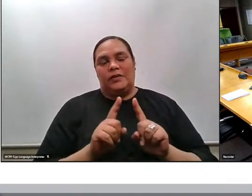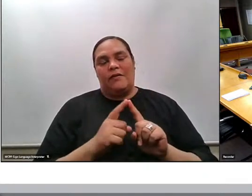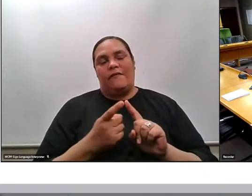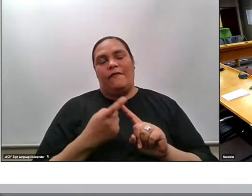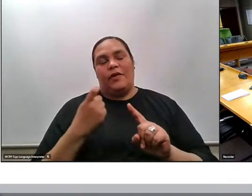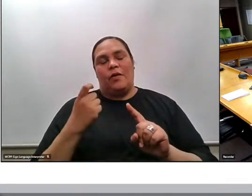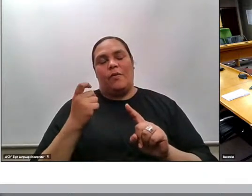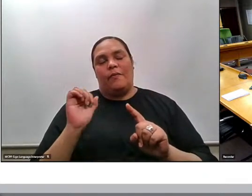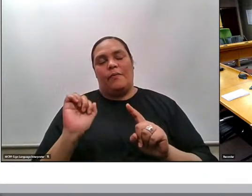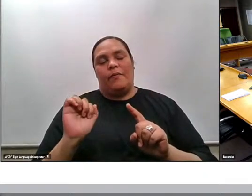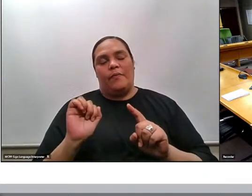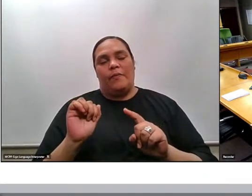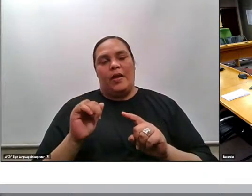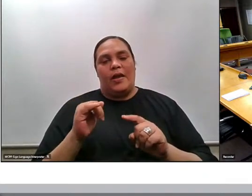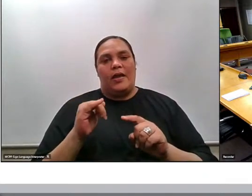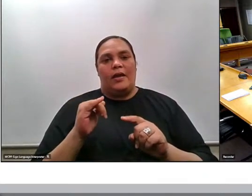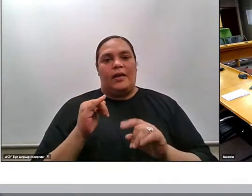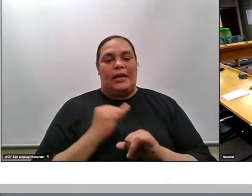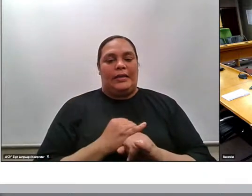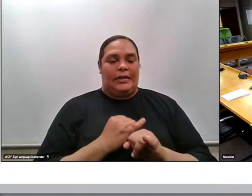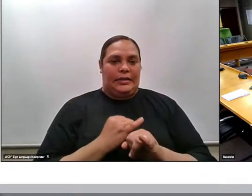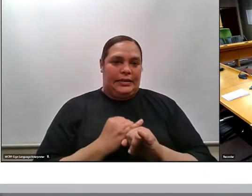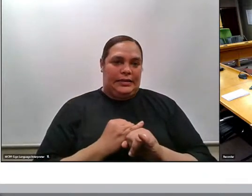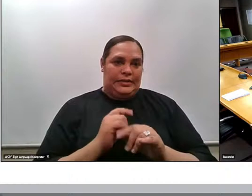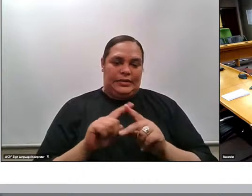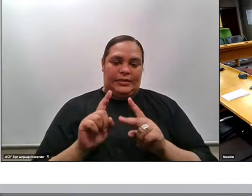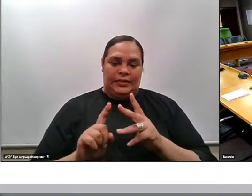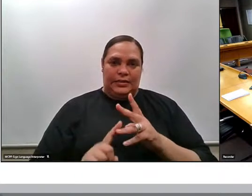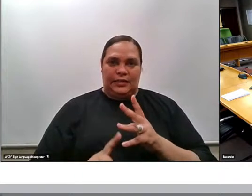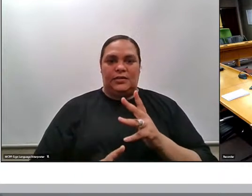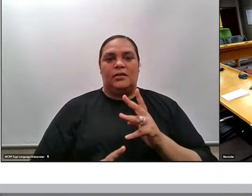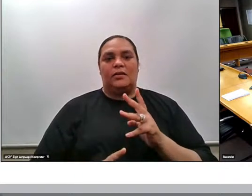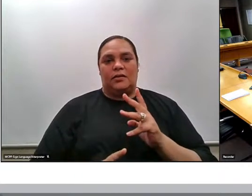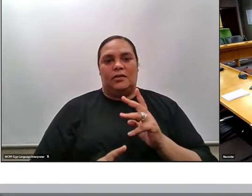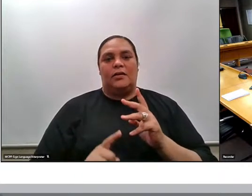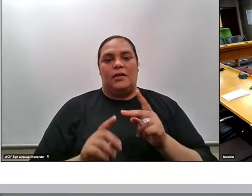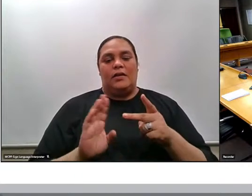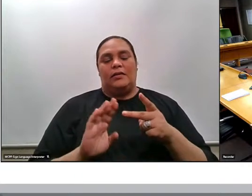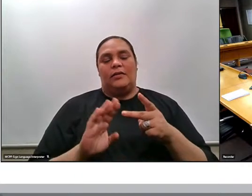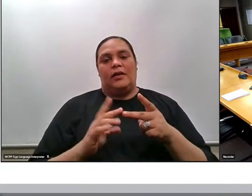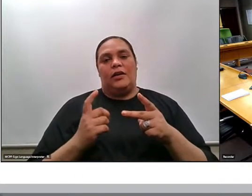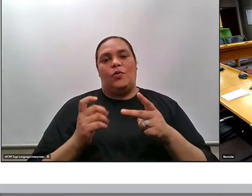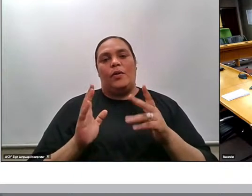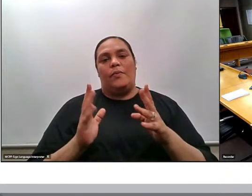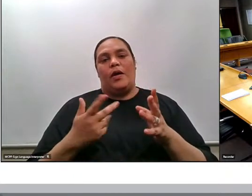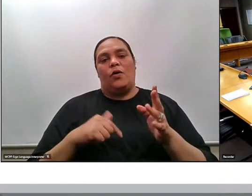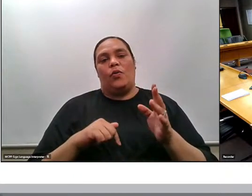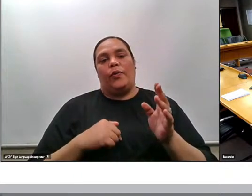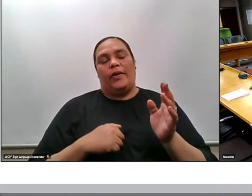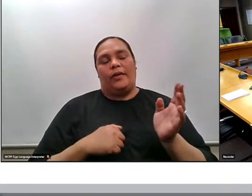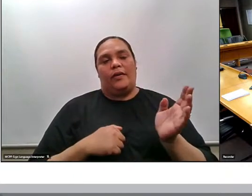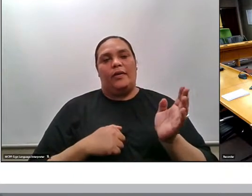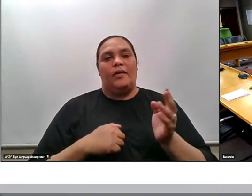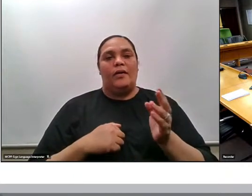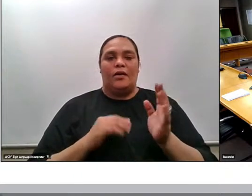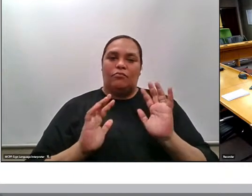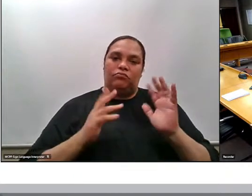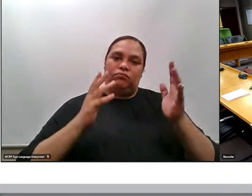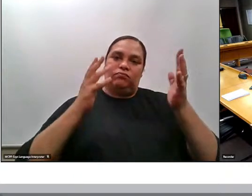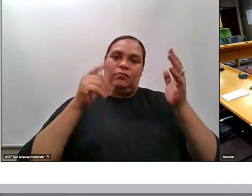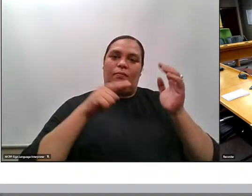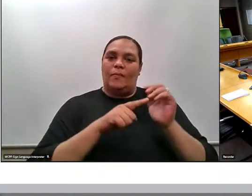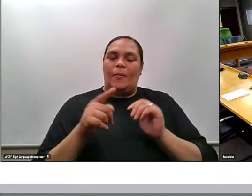from the entities, actually. The second one is just that we congratulate